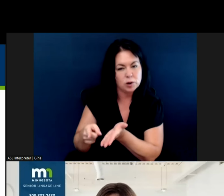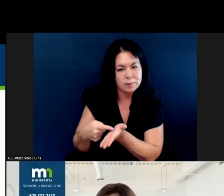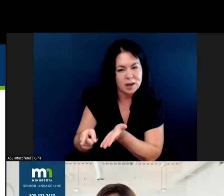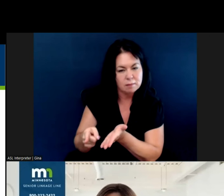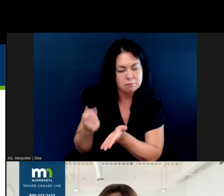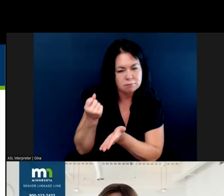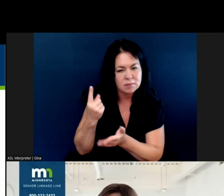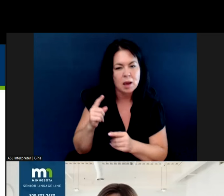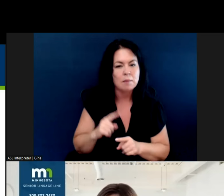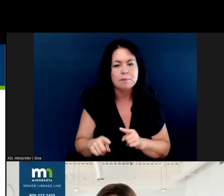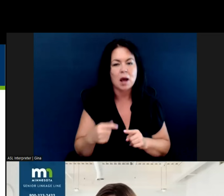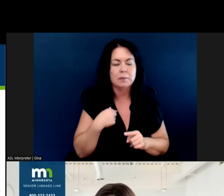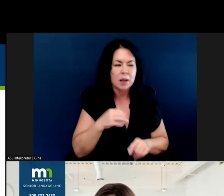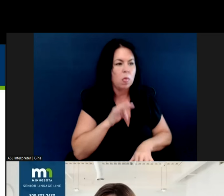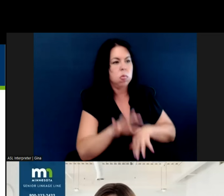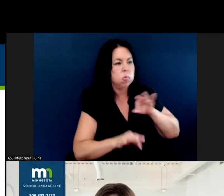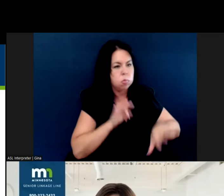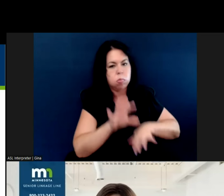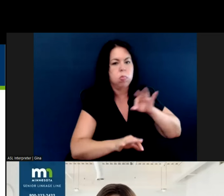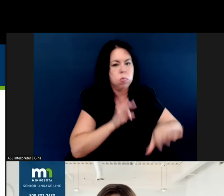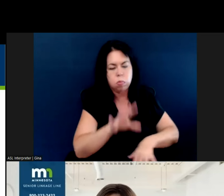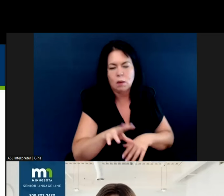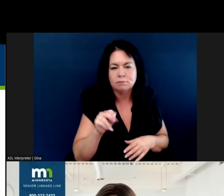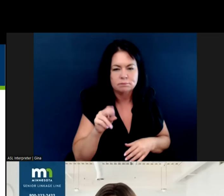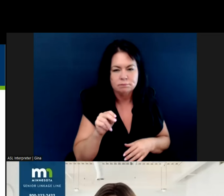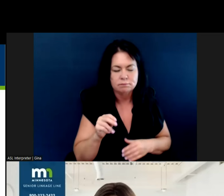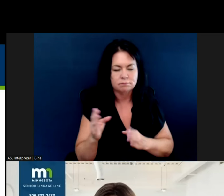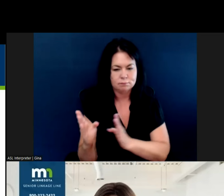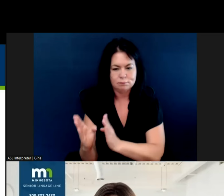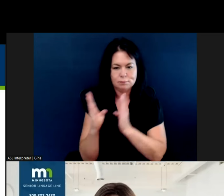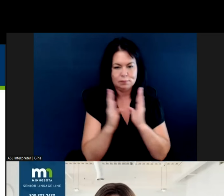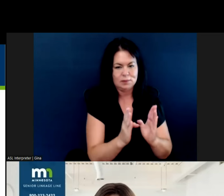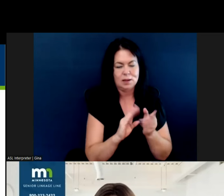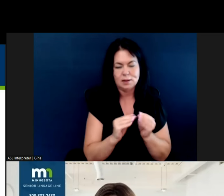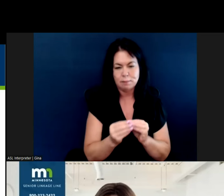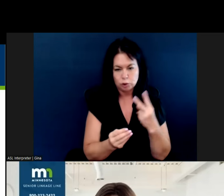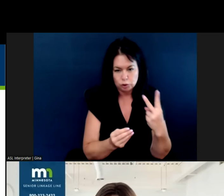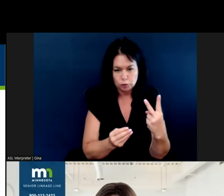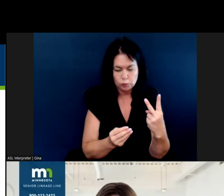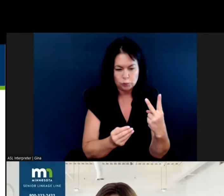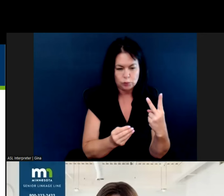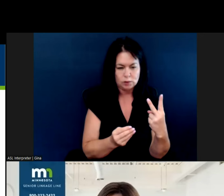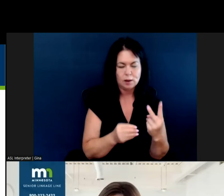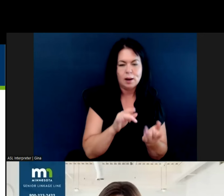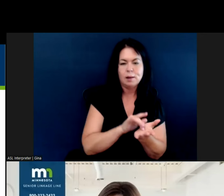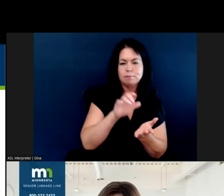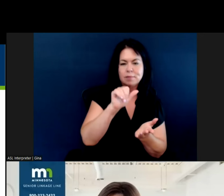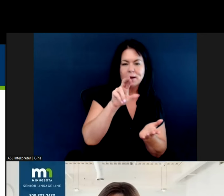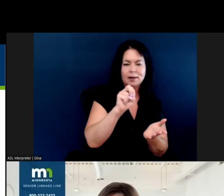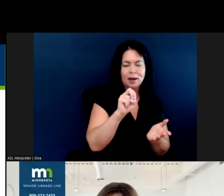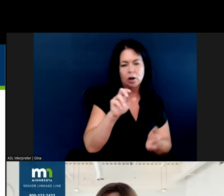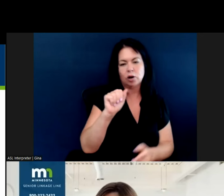costs. When you're looking at option 2, those are those Medicare health plans, Medicare Advantage or Part